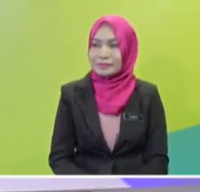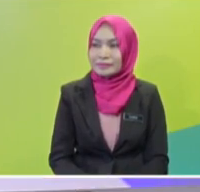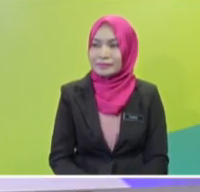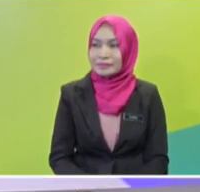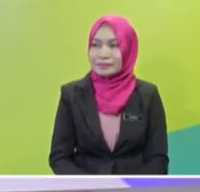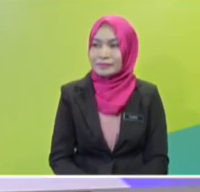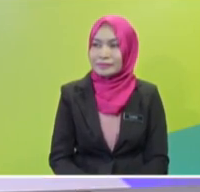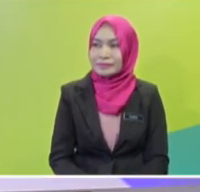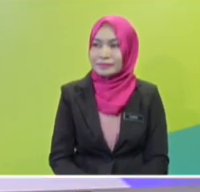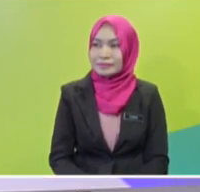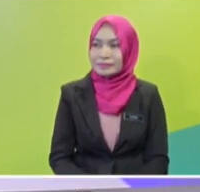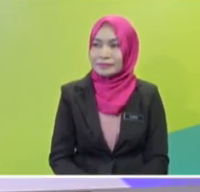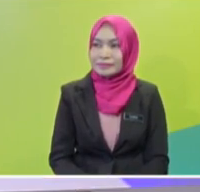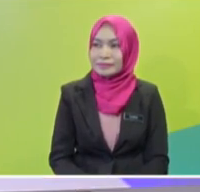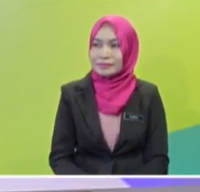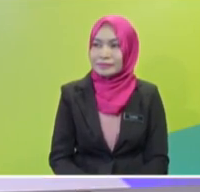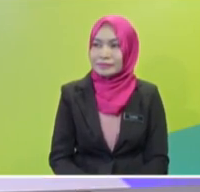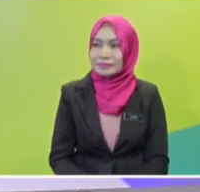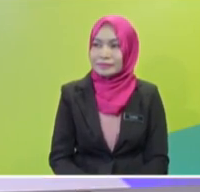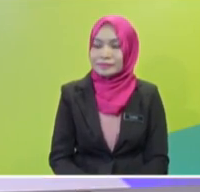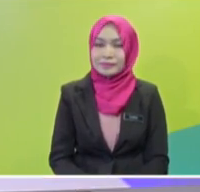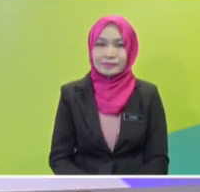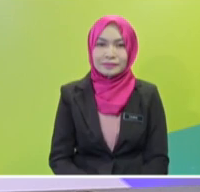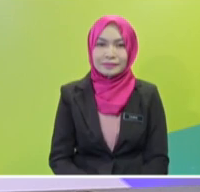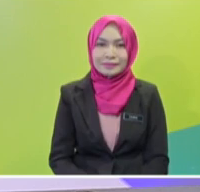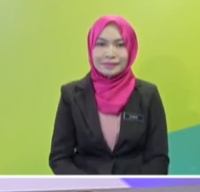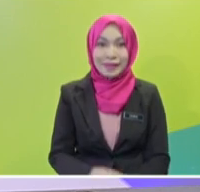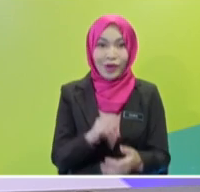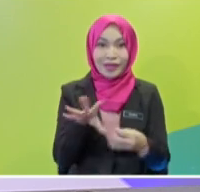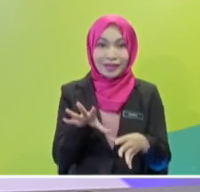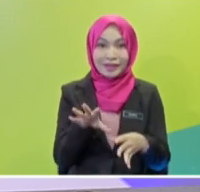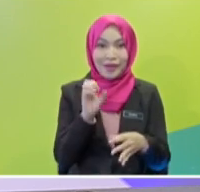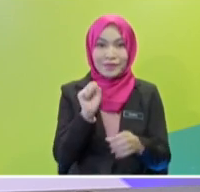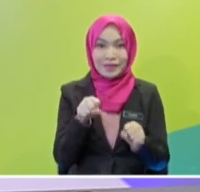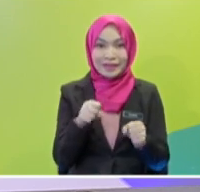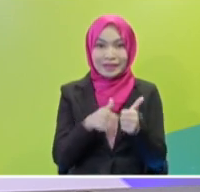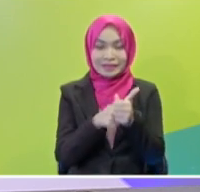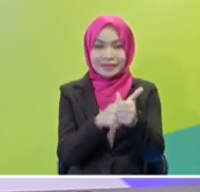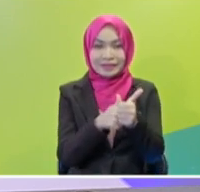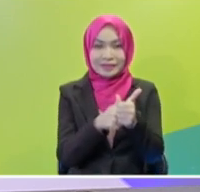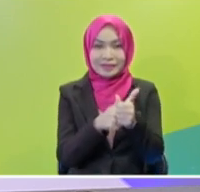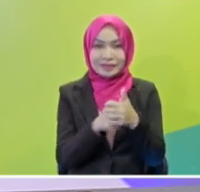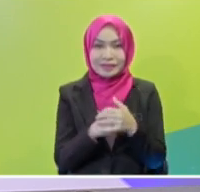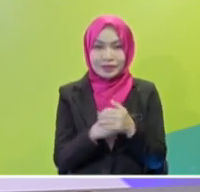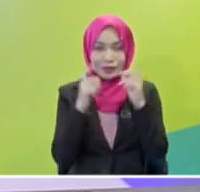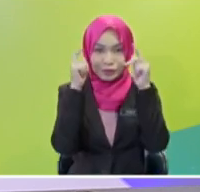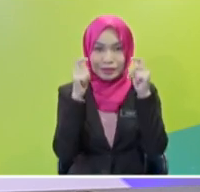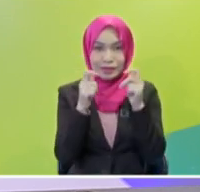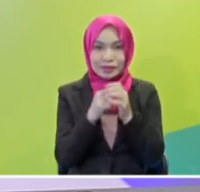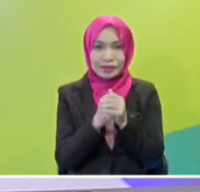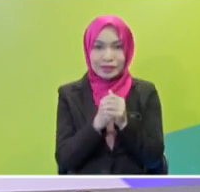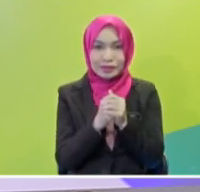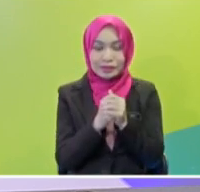Open this side. Open this side. Okay. And fold until